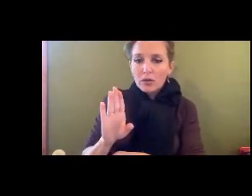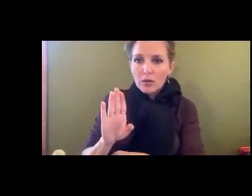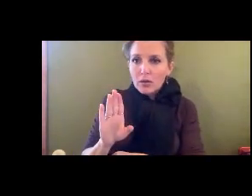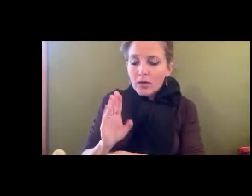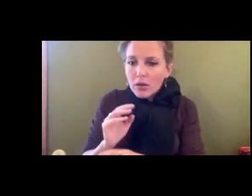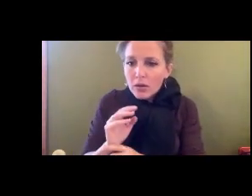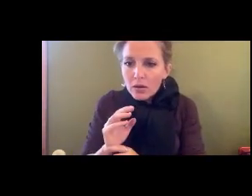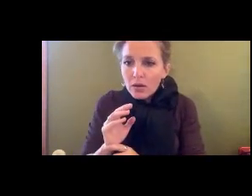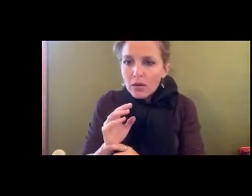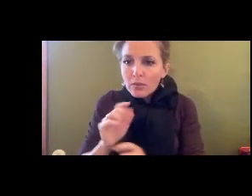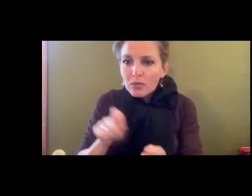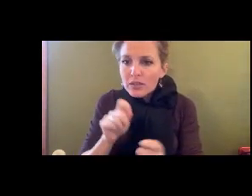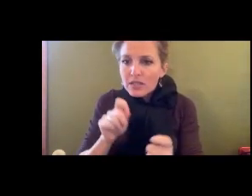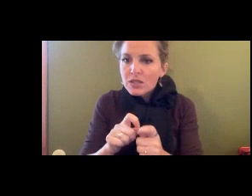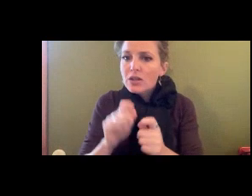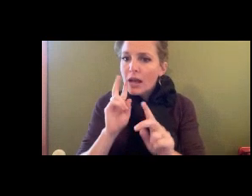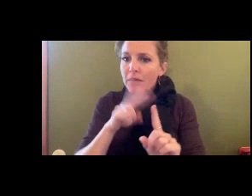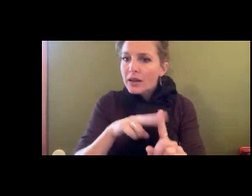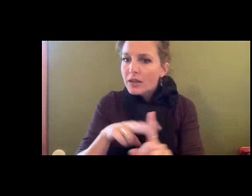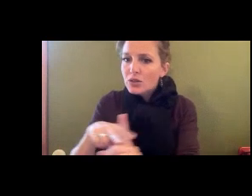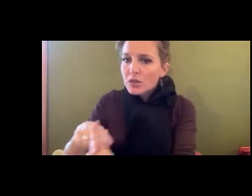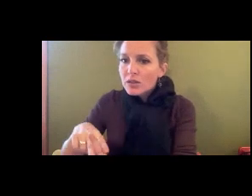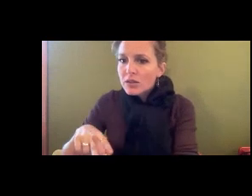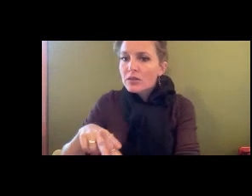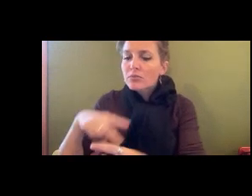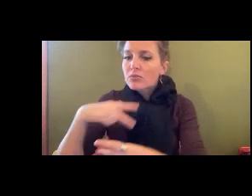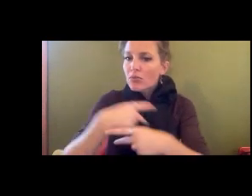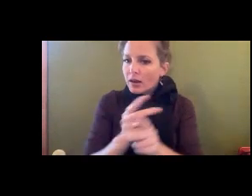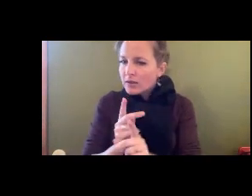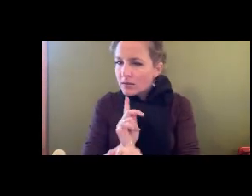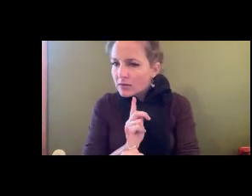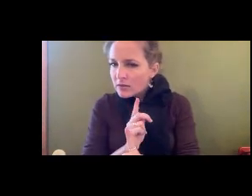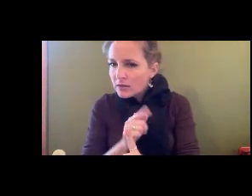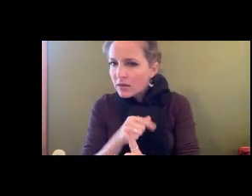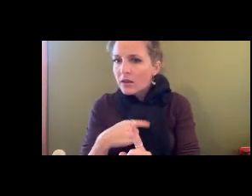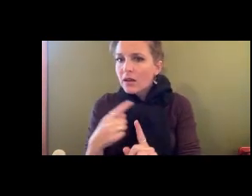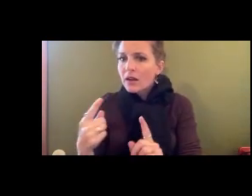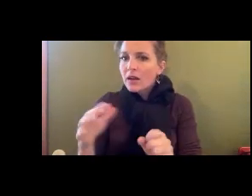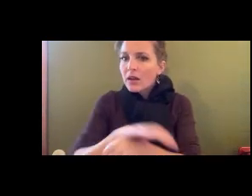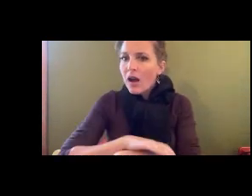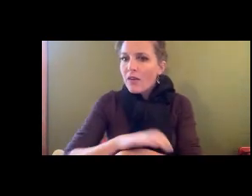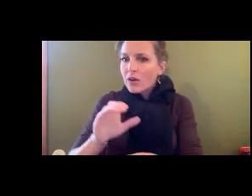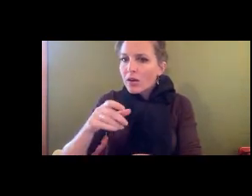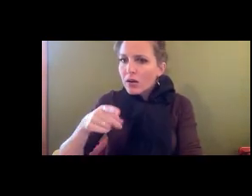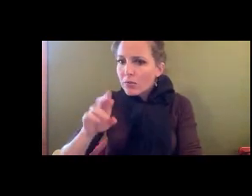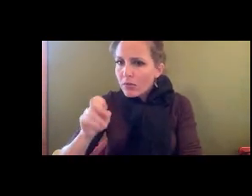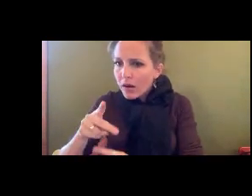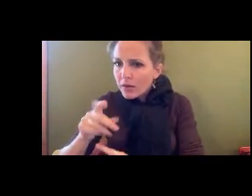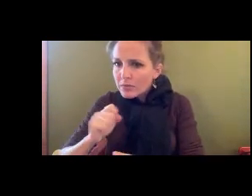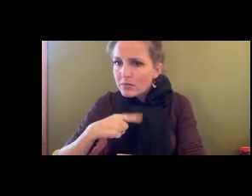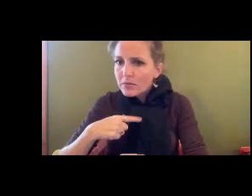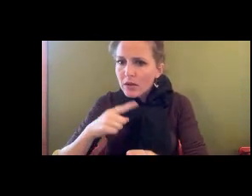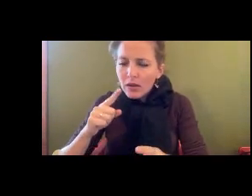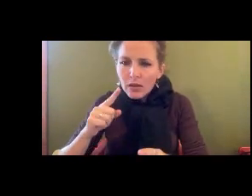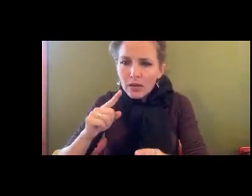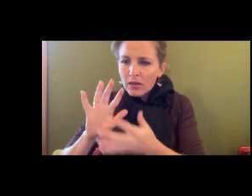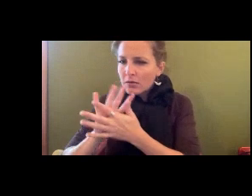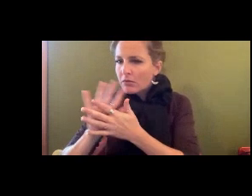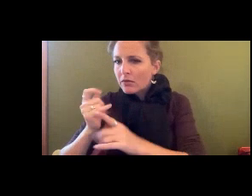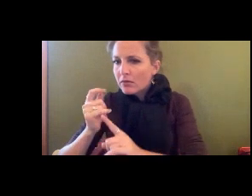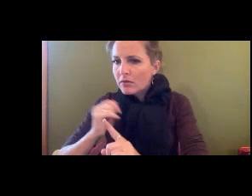precision application of nutrients or crop protection products, the use of cover crops and no-till, all can contribute